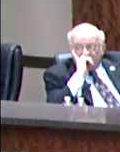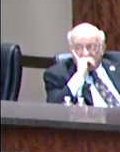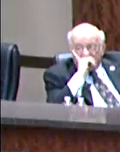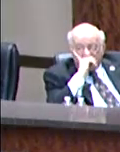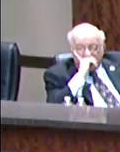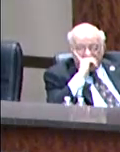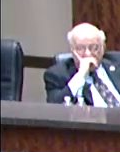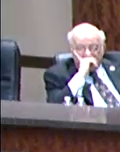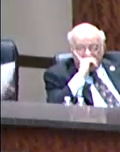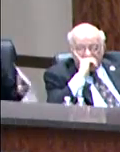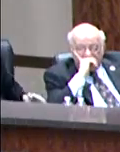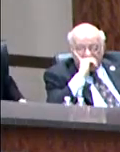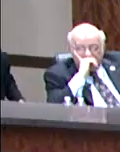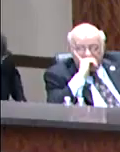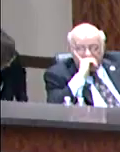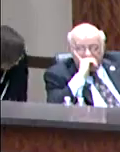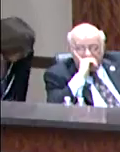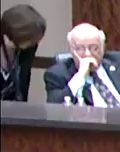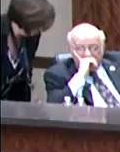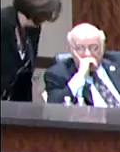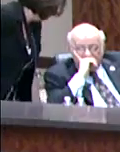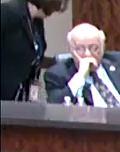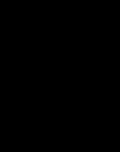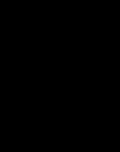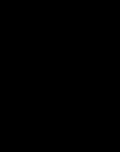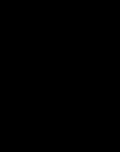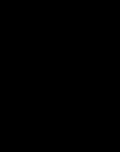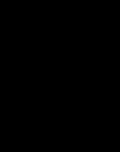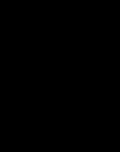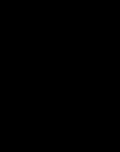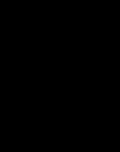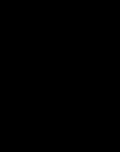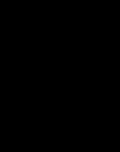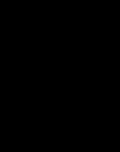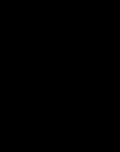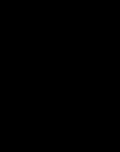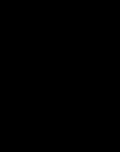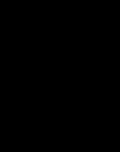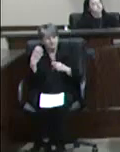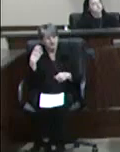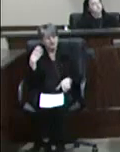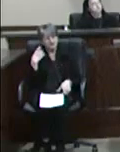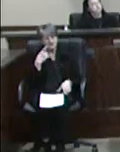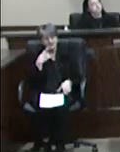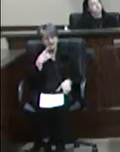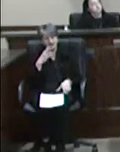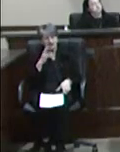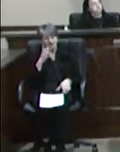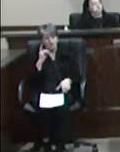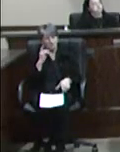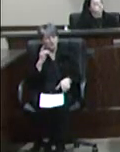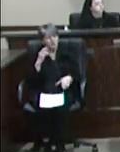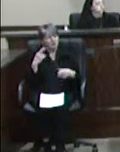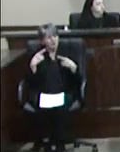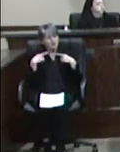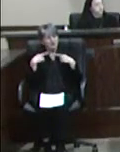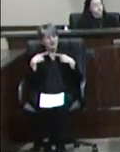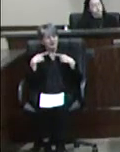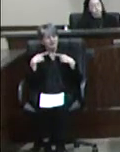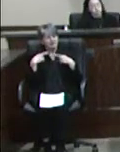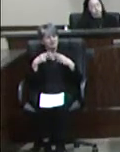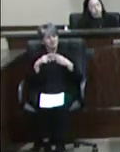On October 2018, I received a letter of retirement from Chief McLaughlin stating that he would retire effective January